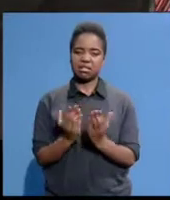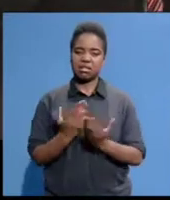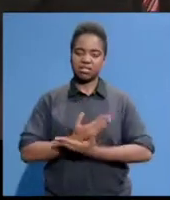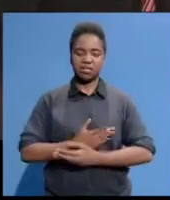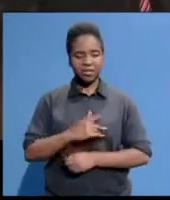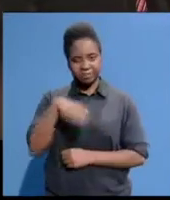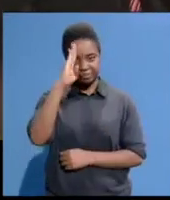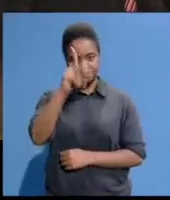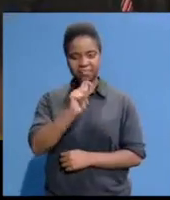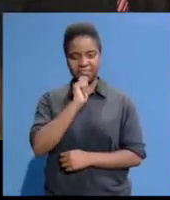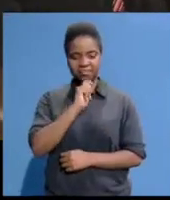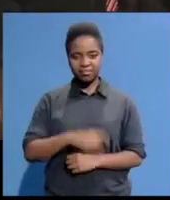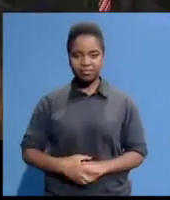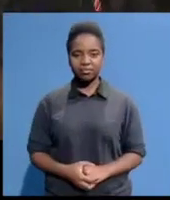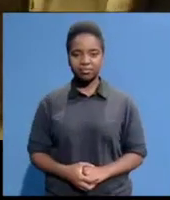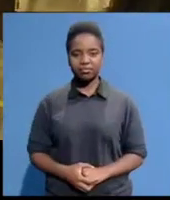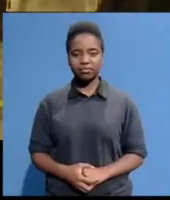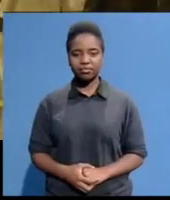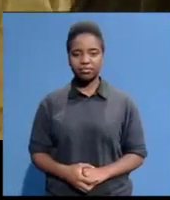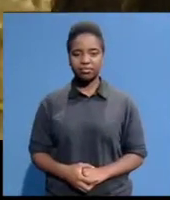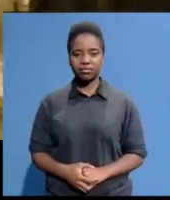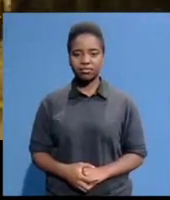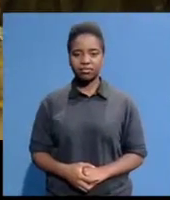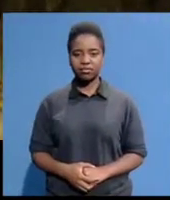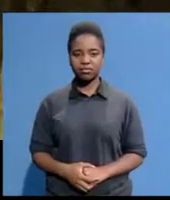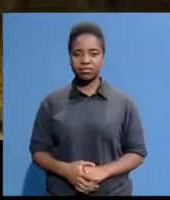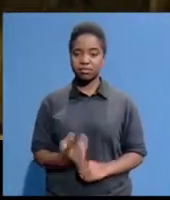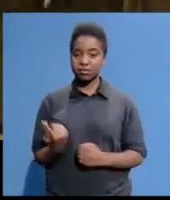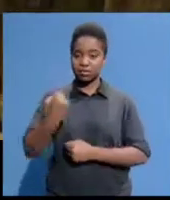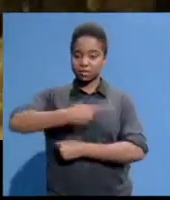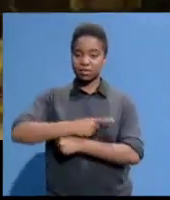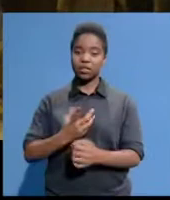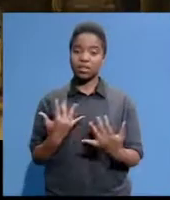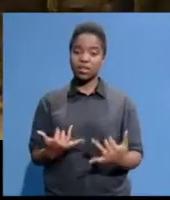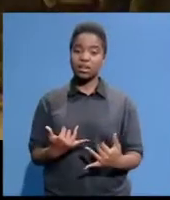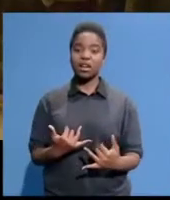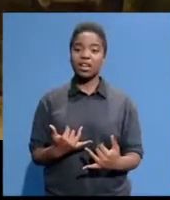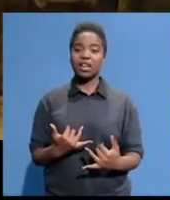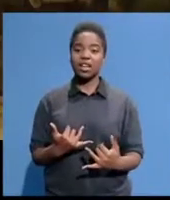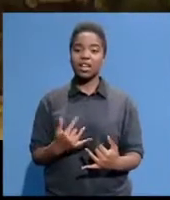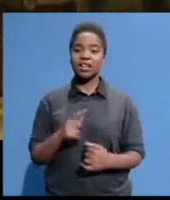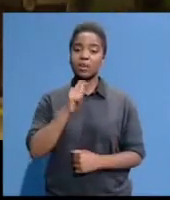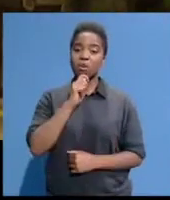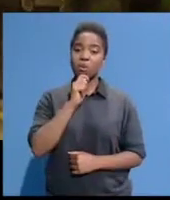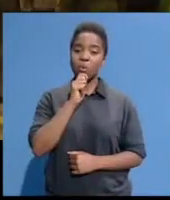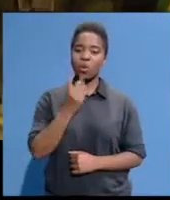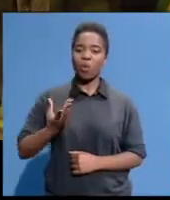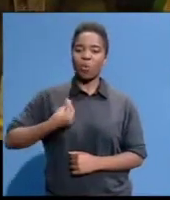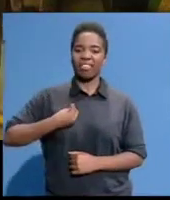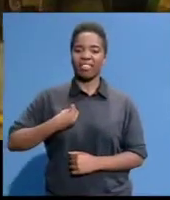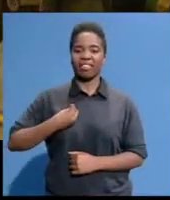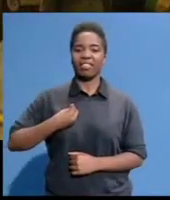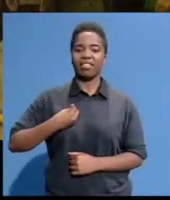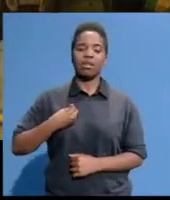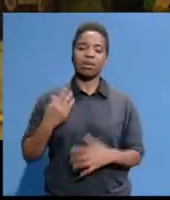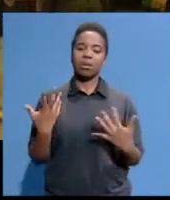evening, Zimkhitha. It's been a wonderful, wonderful day for her. She was here with us at the Vato Kloof Airport. What